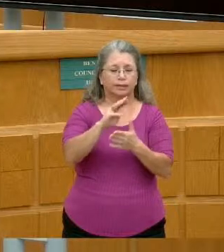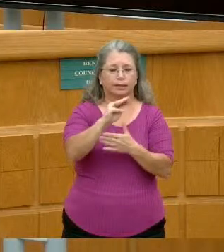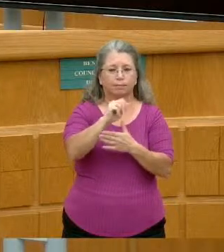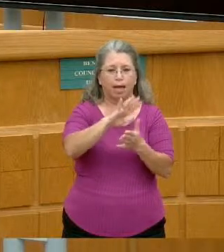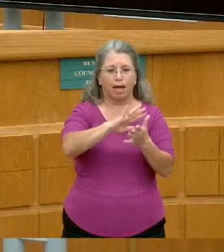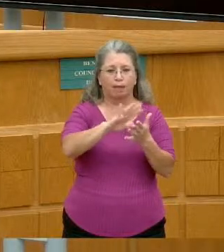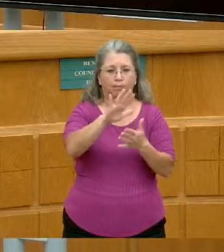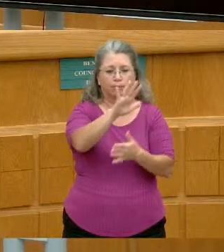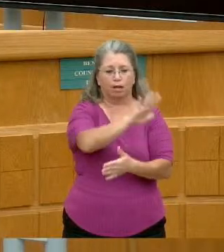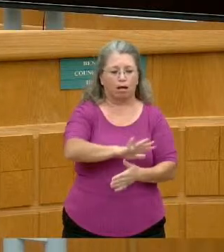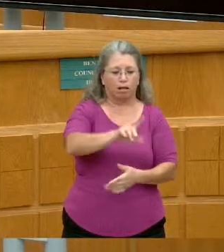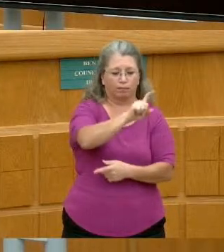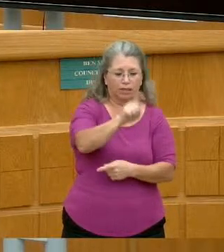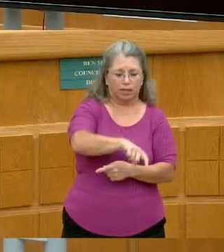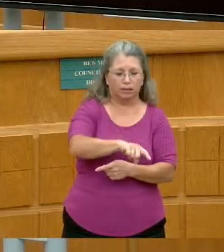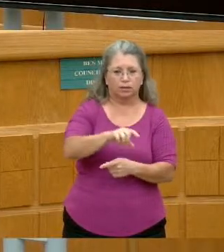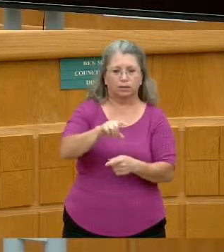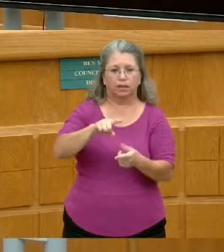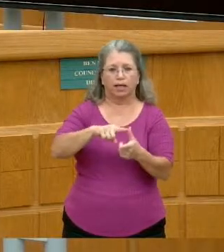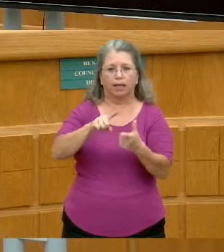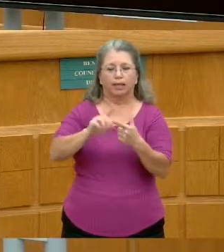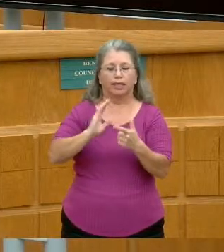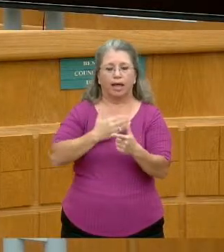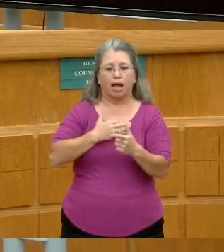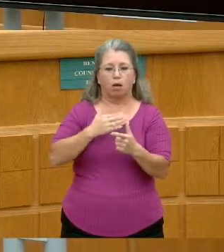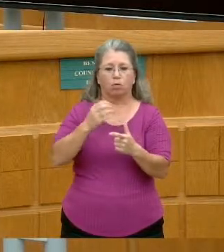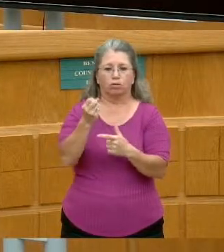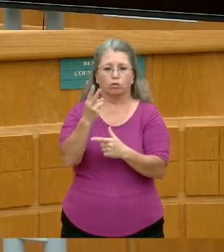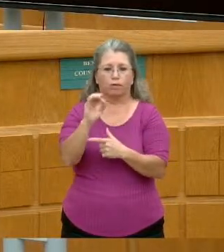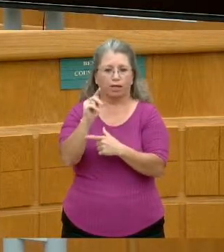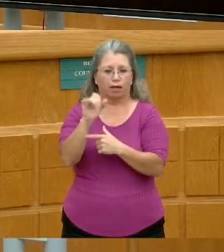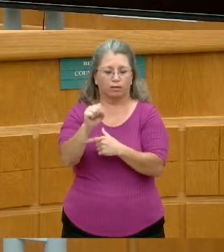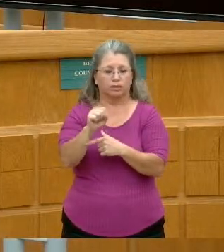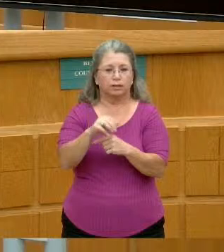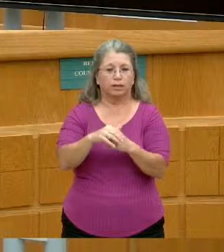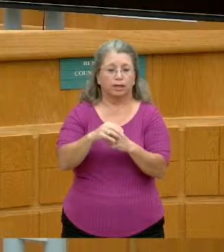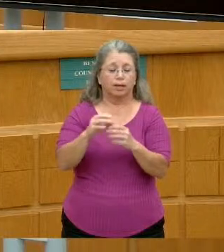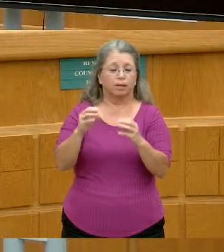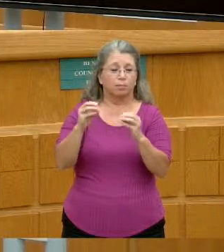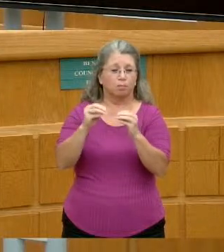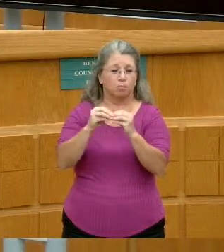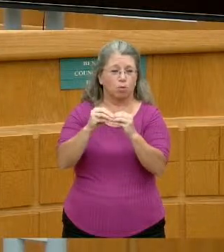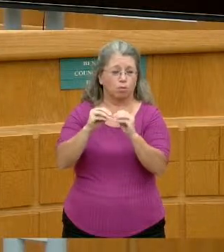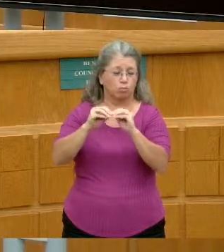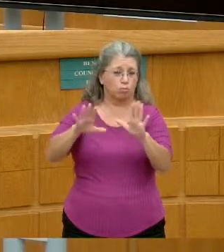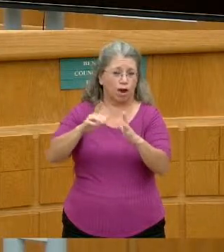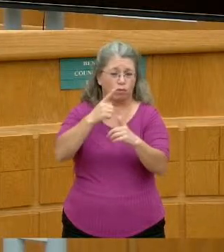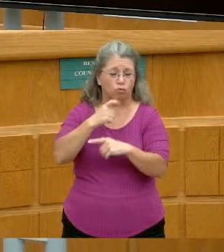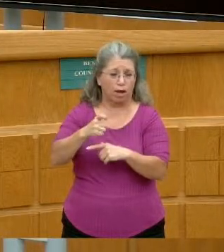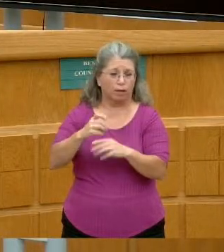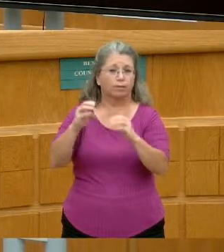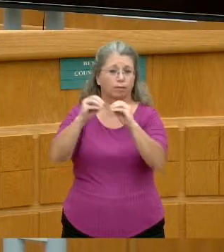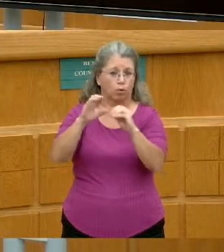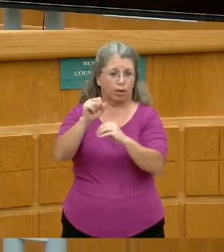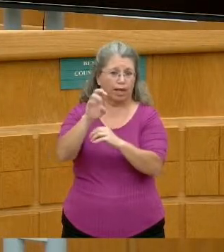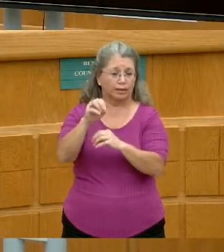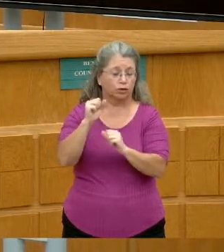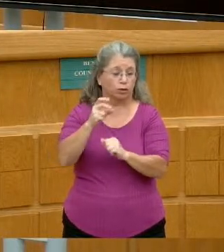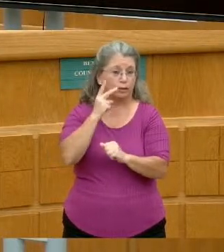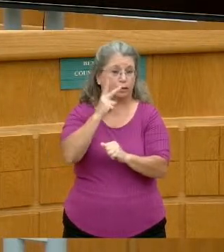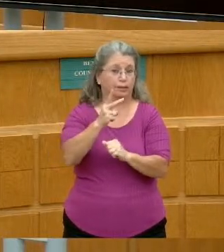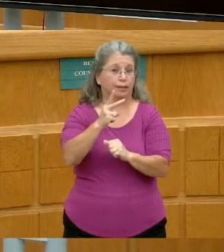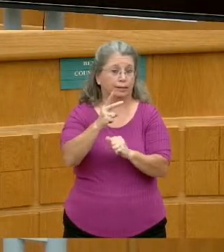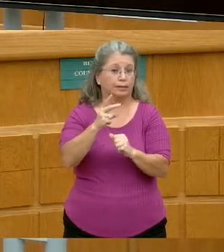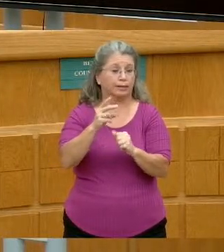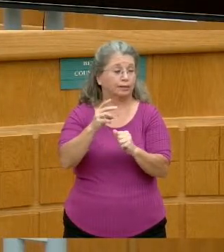the coastal bend 12-county area, the brighter red, the more cases. You can see these numbers are getting pretty big.